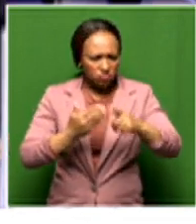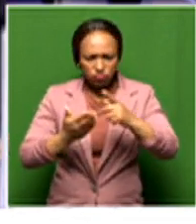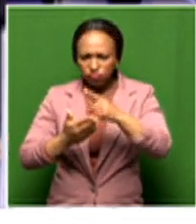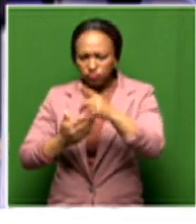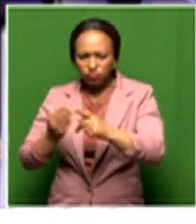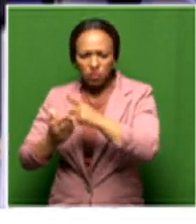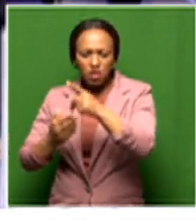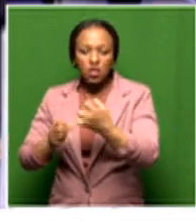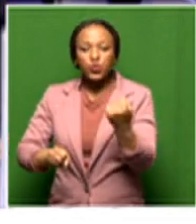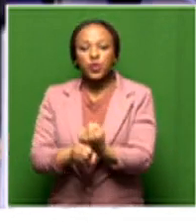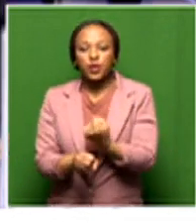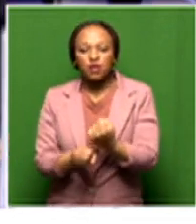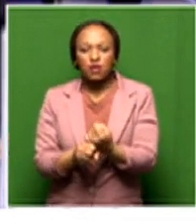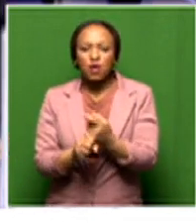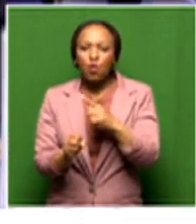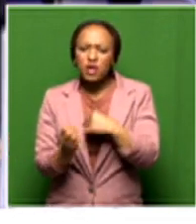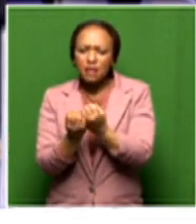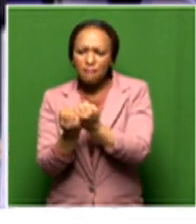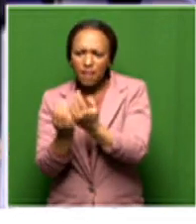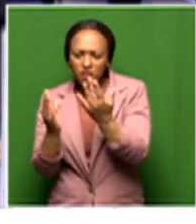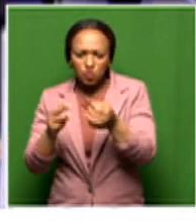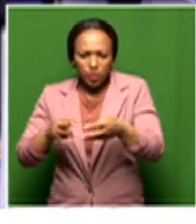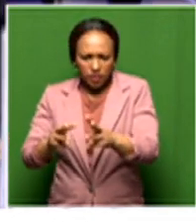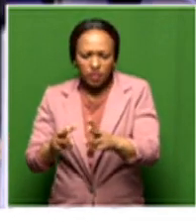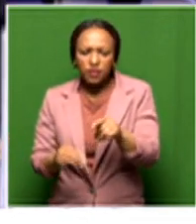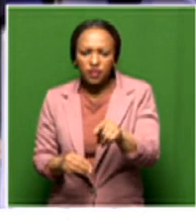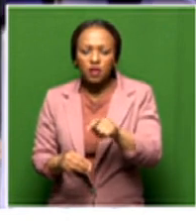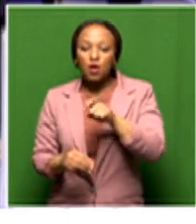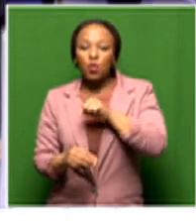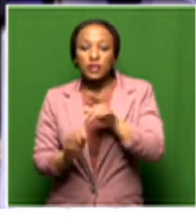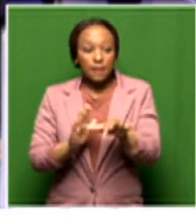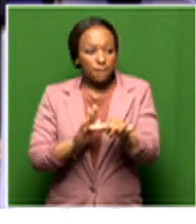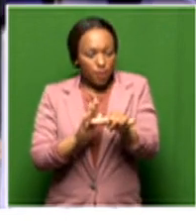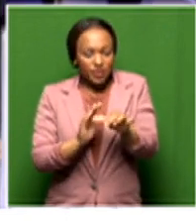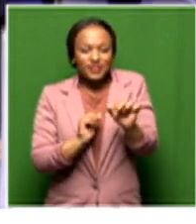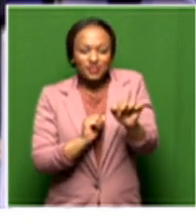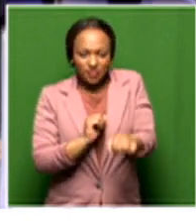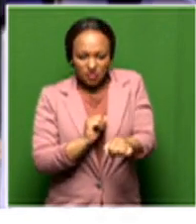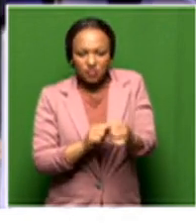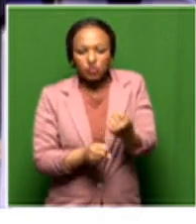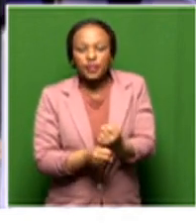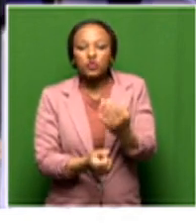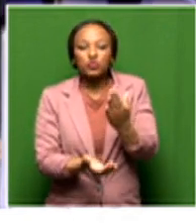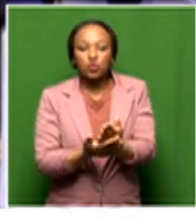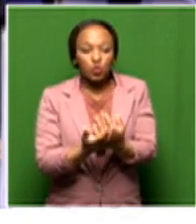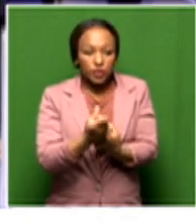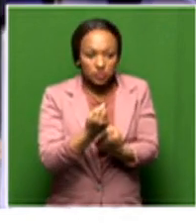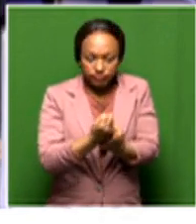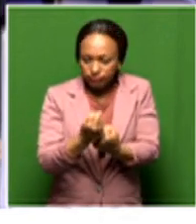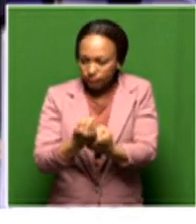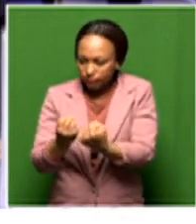activating and are working on are multi-pronged. And so as important as it is for us to ensure that we